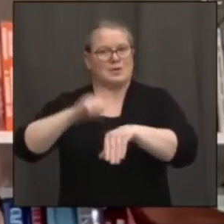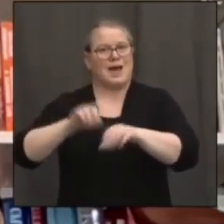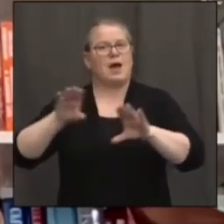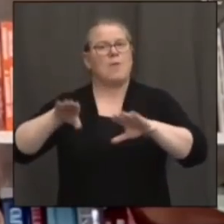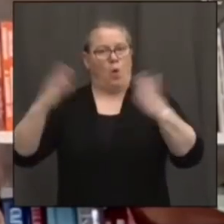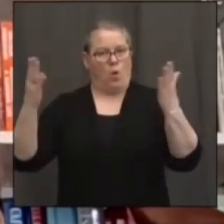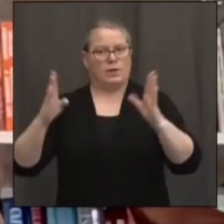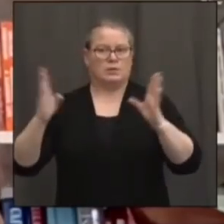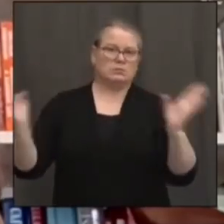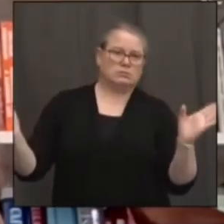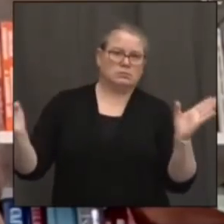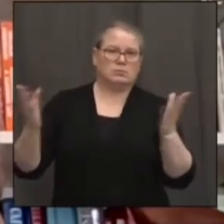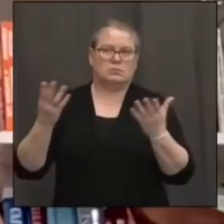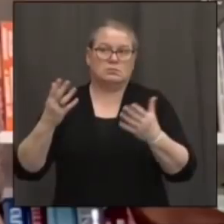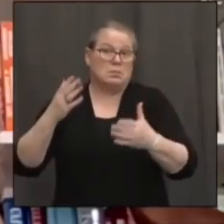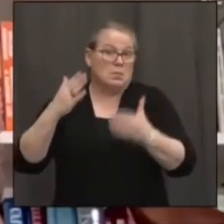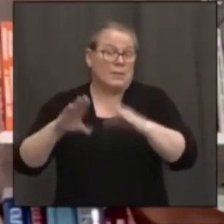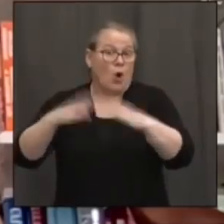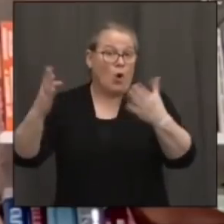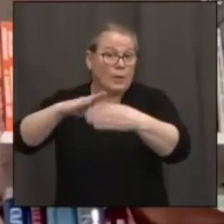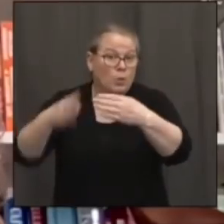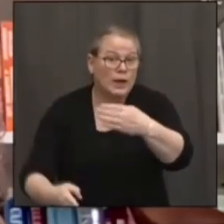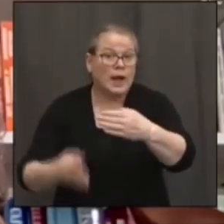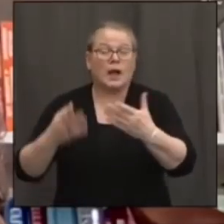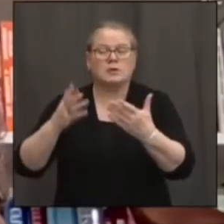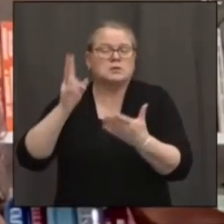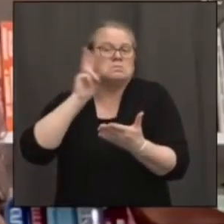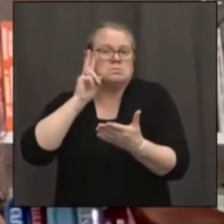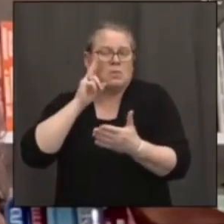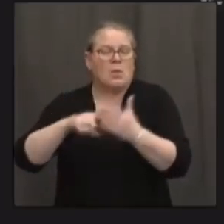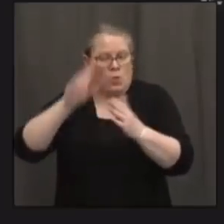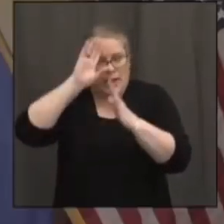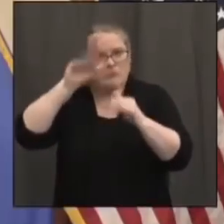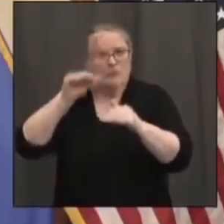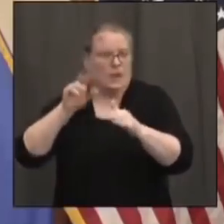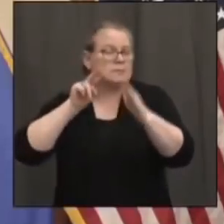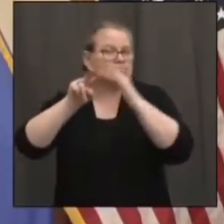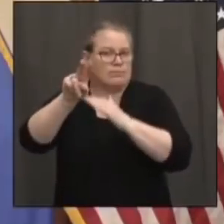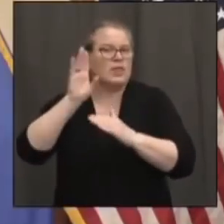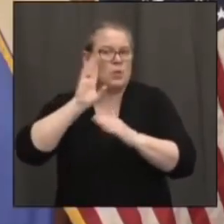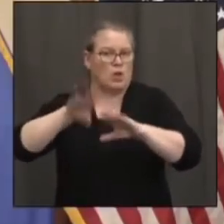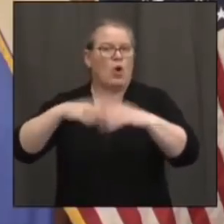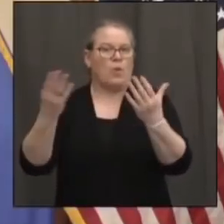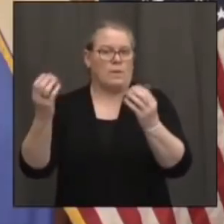that they're receiving this week, since we're getting such a large shipment. Thank you very much.